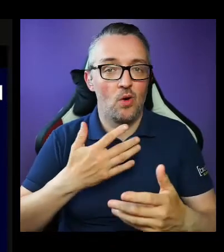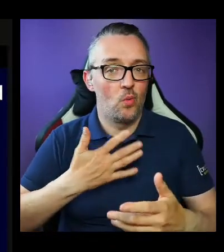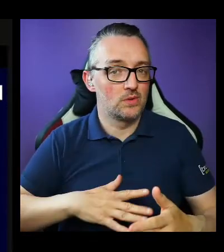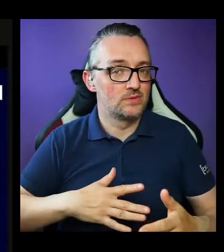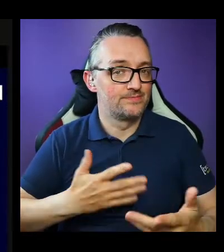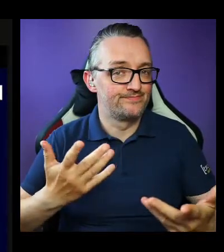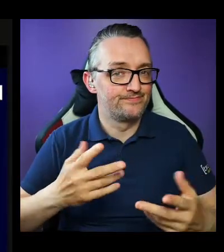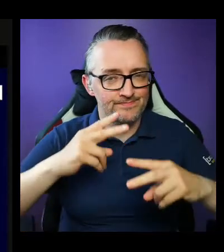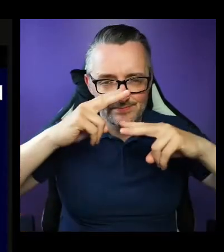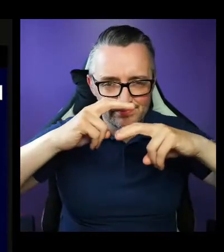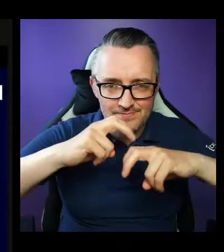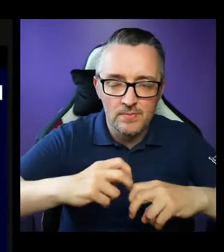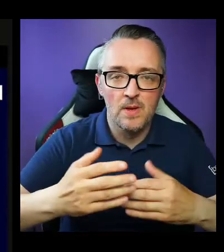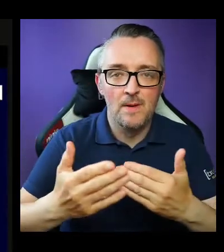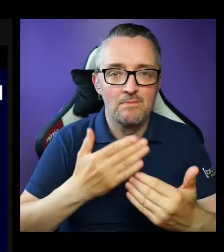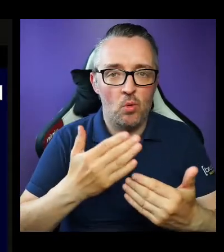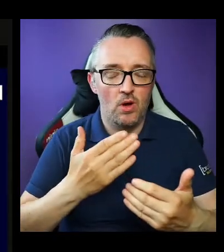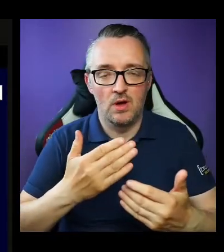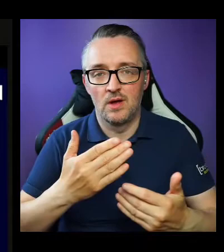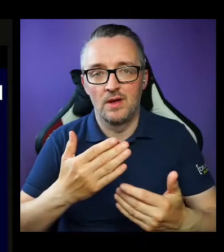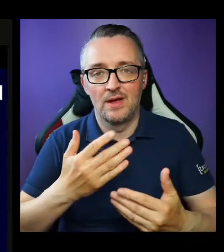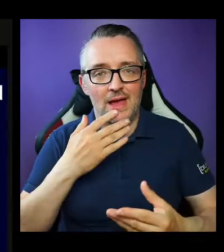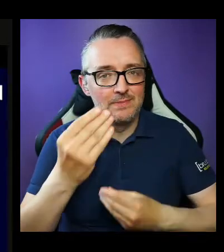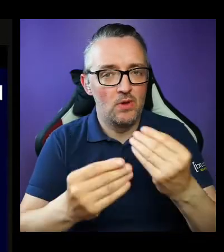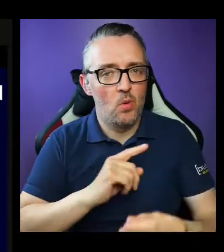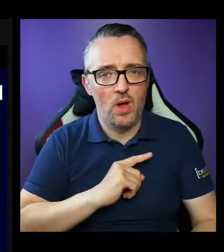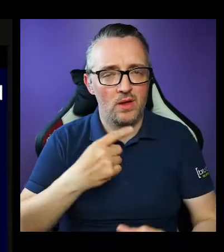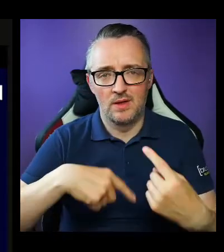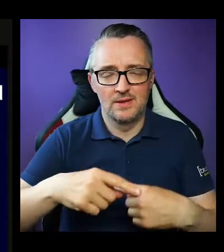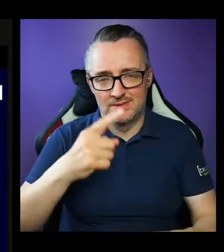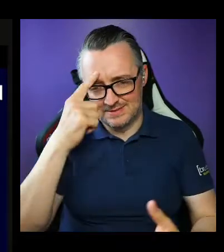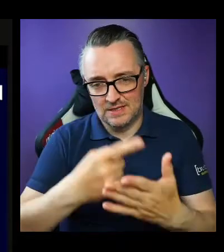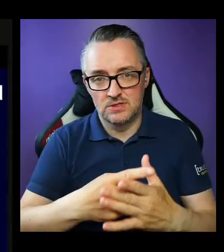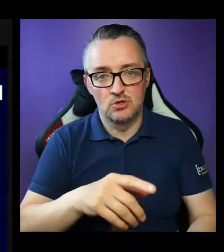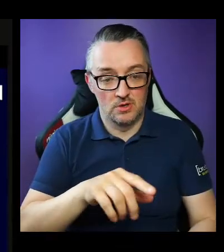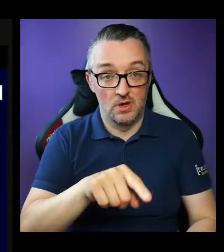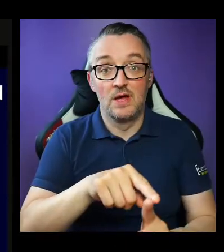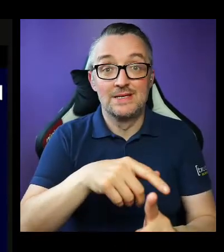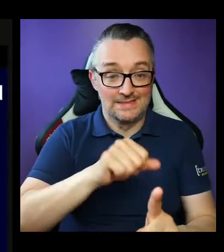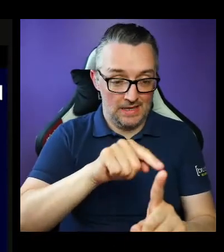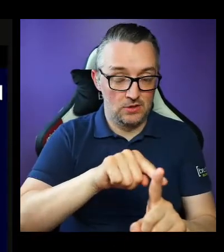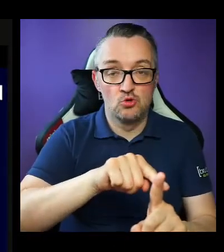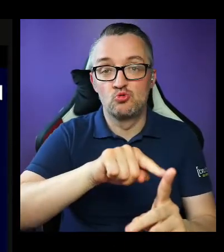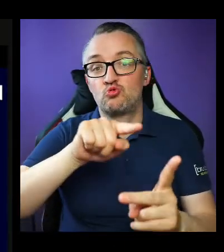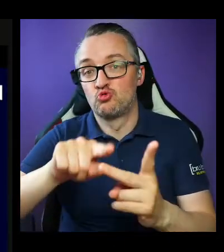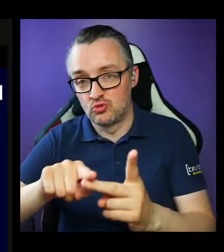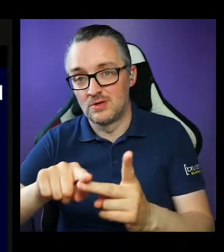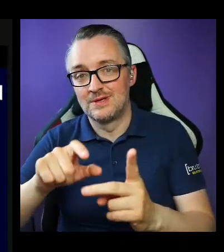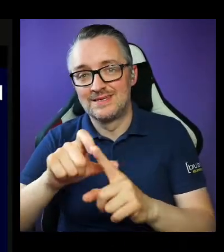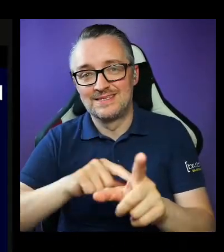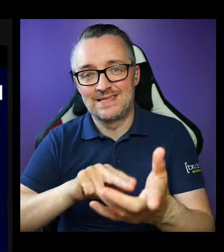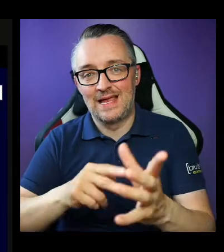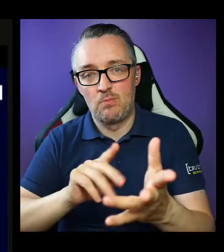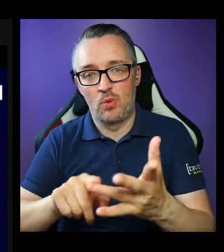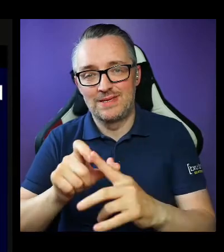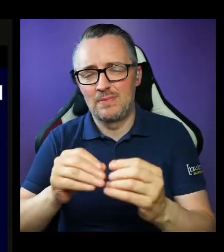look more into how we went from the beginning to DynamoDB and how we use it nowadays as